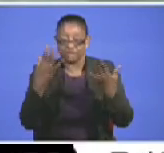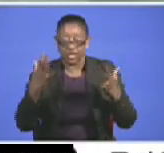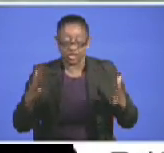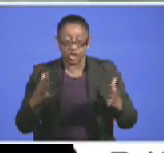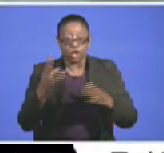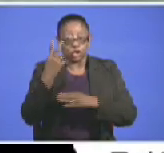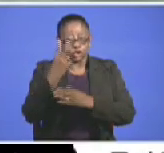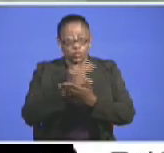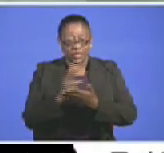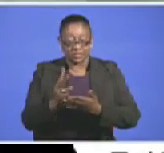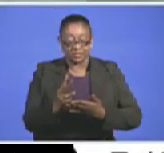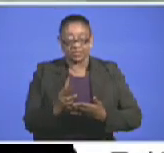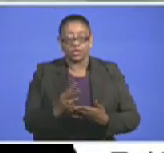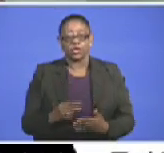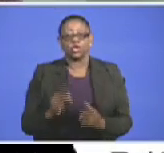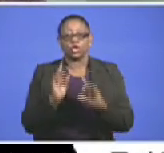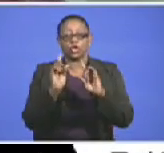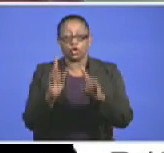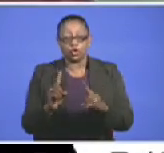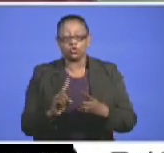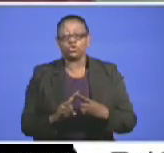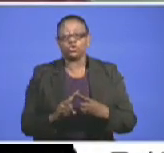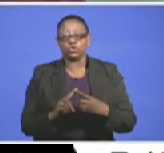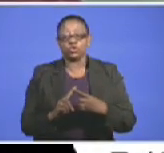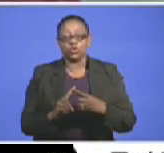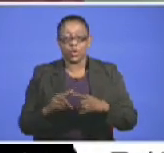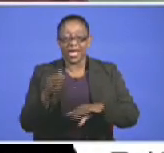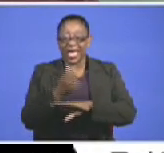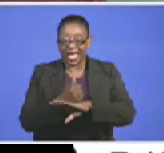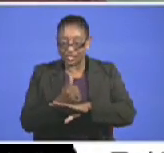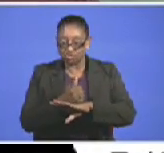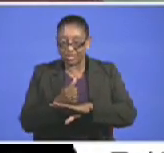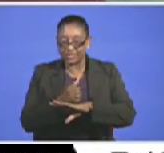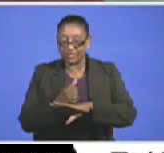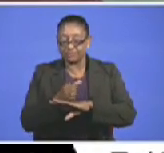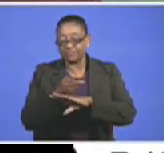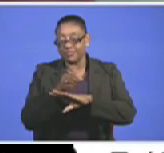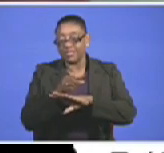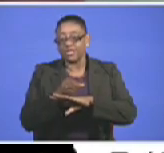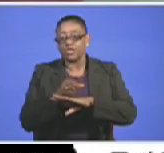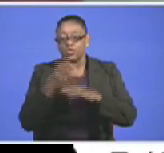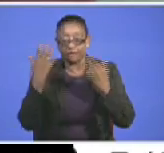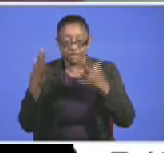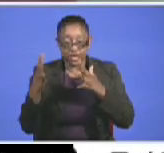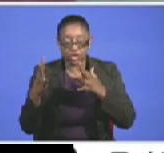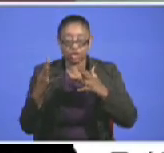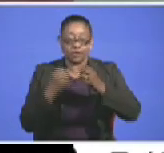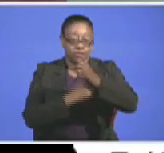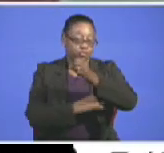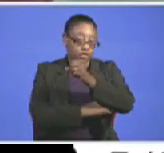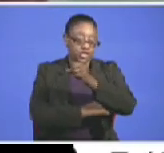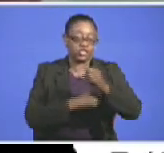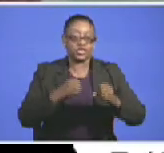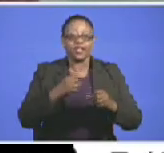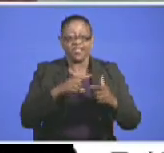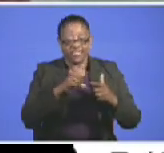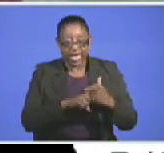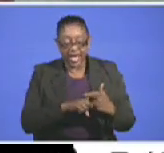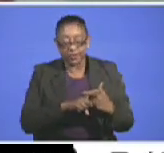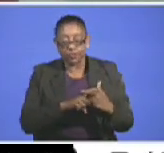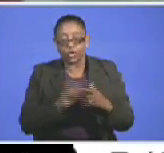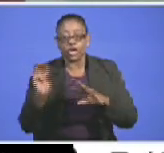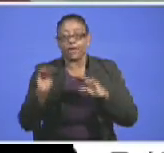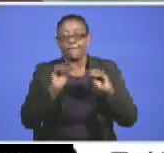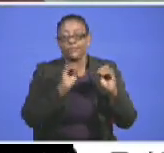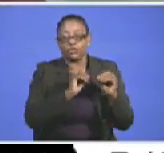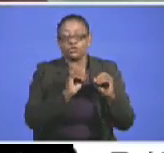In 2 weeks, we're going to Andros for the London Creek Bridge. It's a bridge that we've finished in Andros. From there, we're going